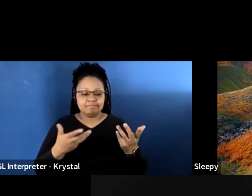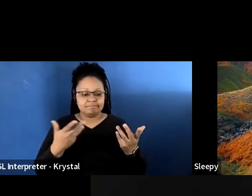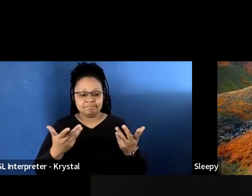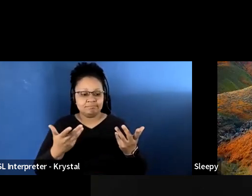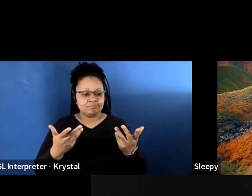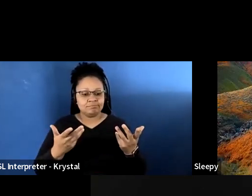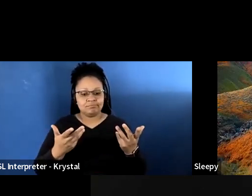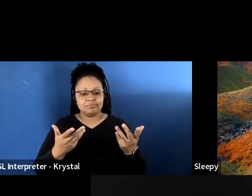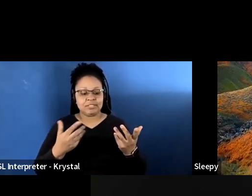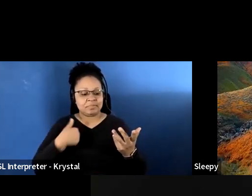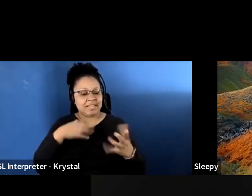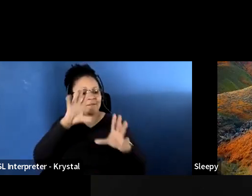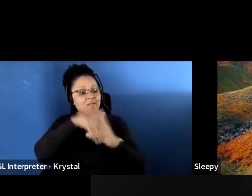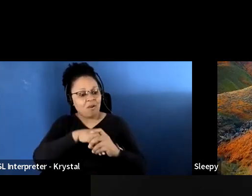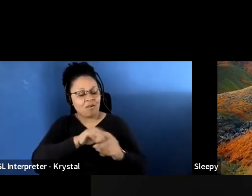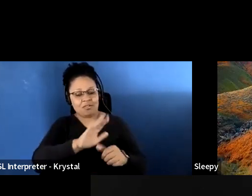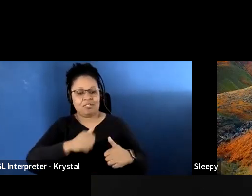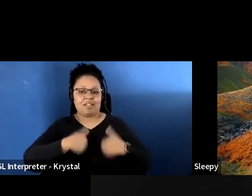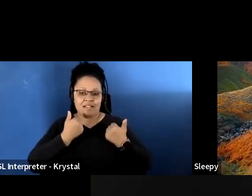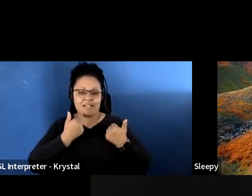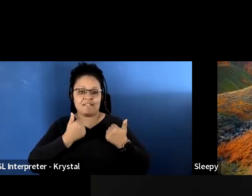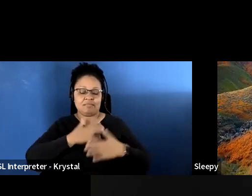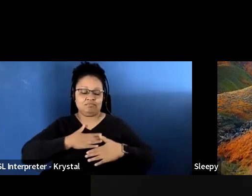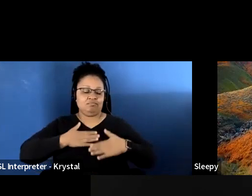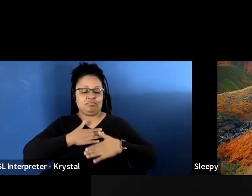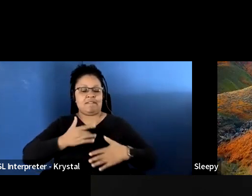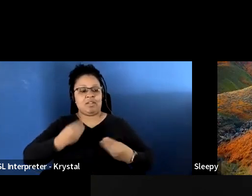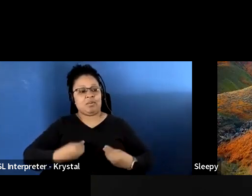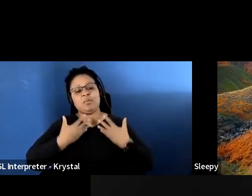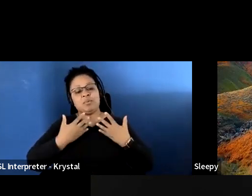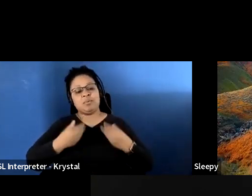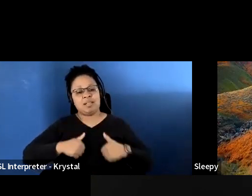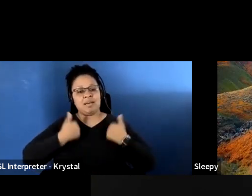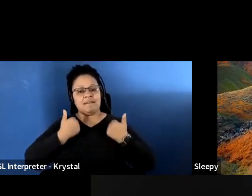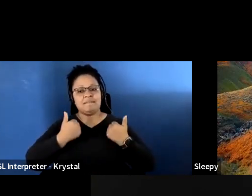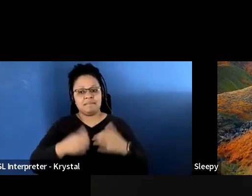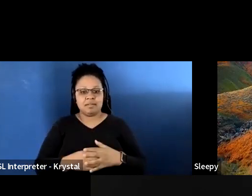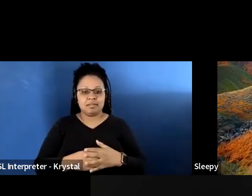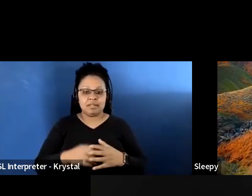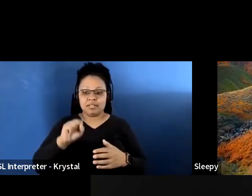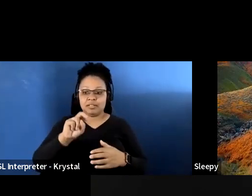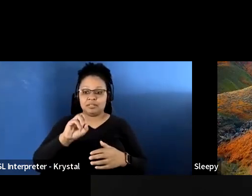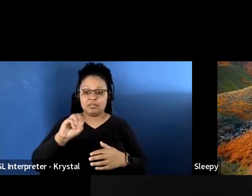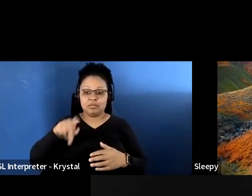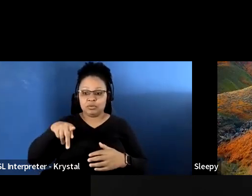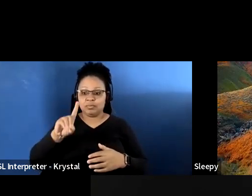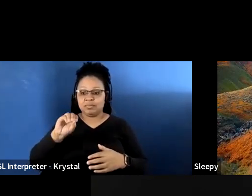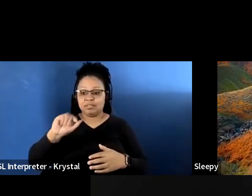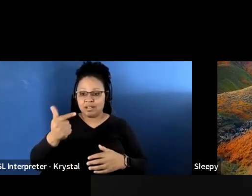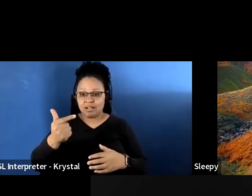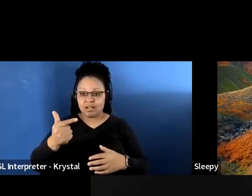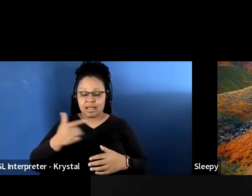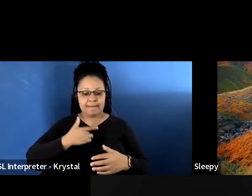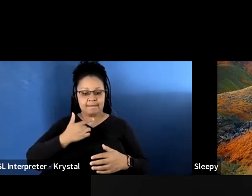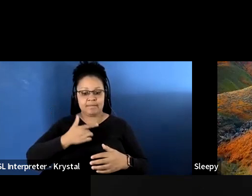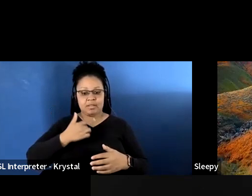being a part of her life. That's Nice. awesome. And it looks like Snoop Dogg, I really feel alive and present when